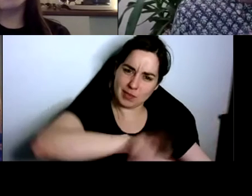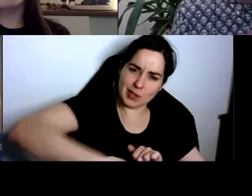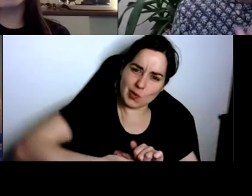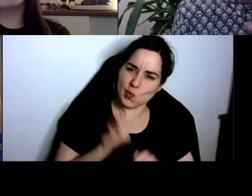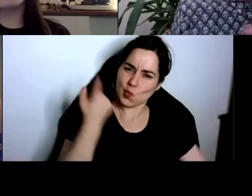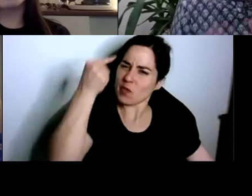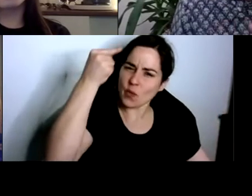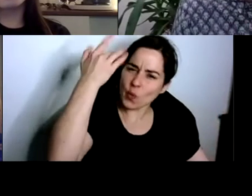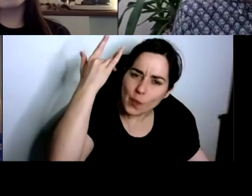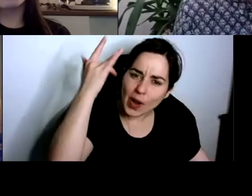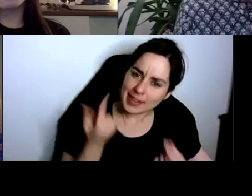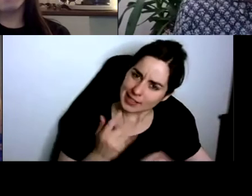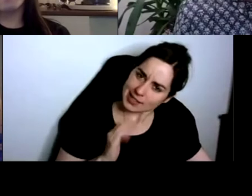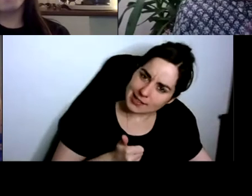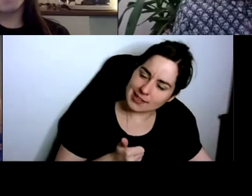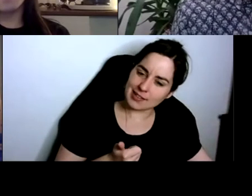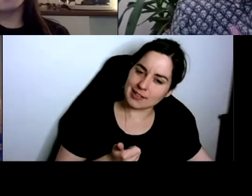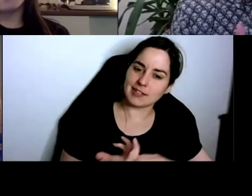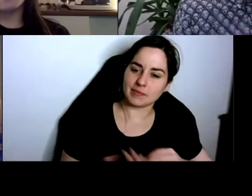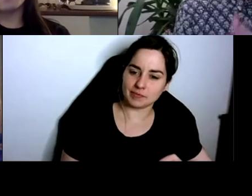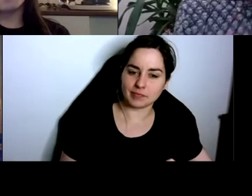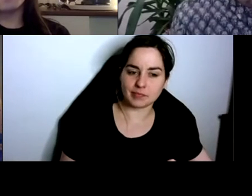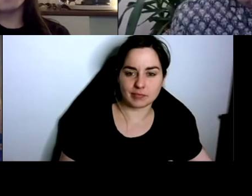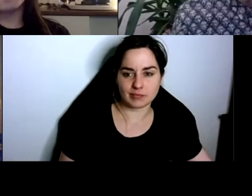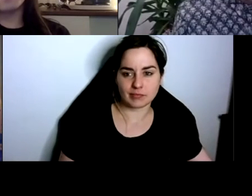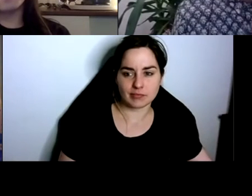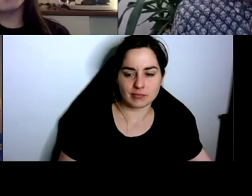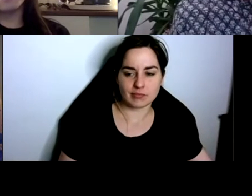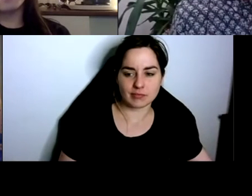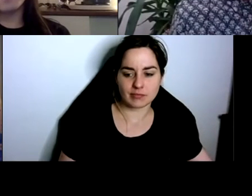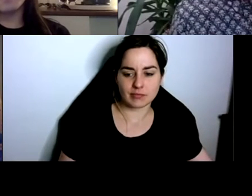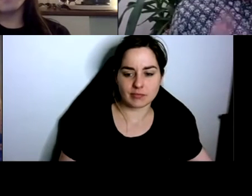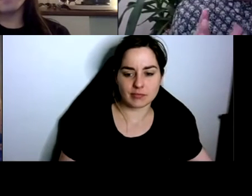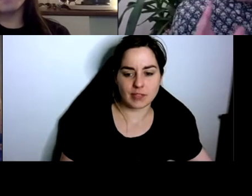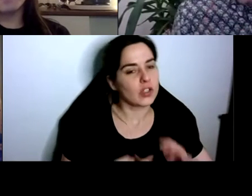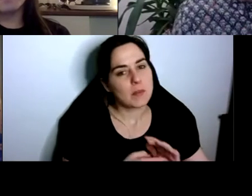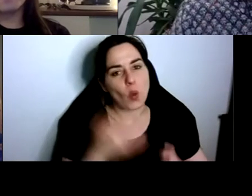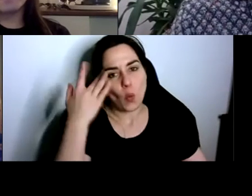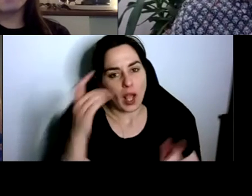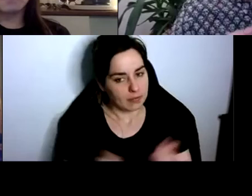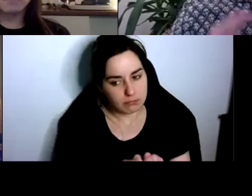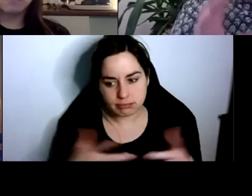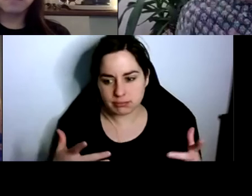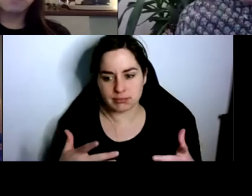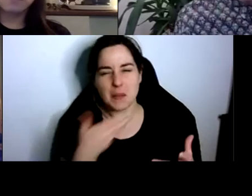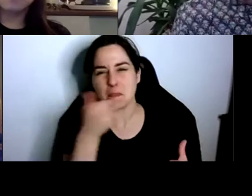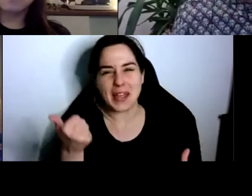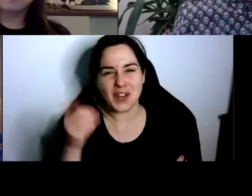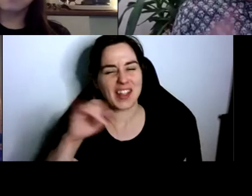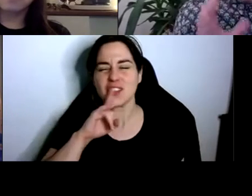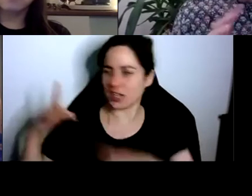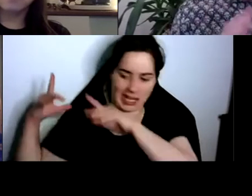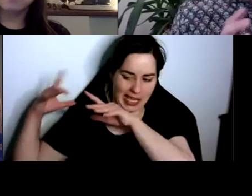doing, what is it, why is getting bigger like that's such a capitalist colonial,